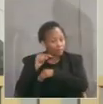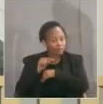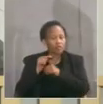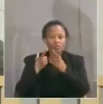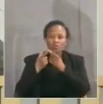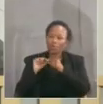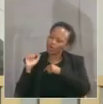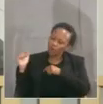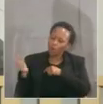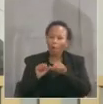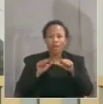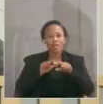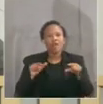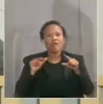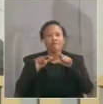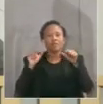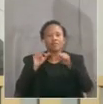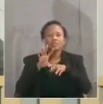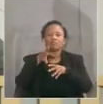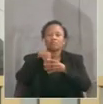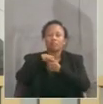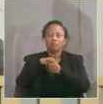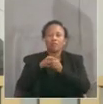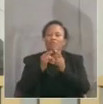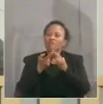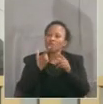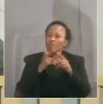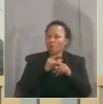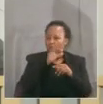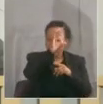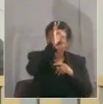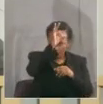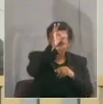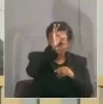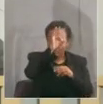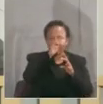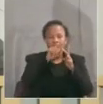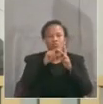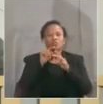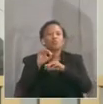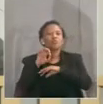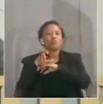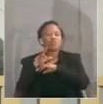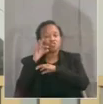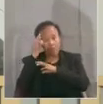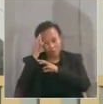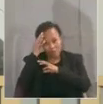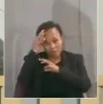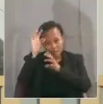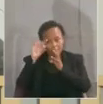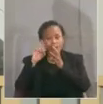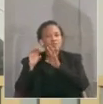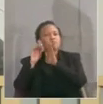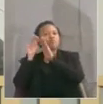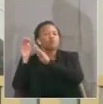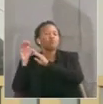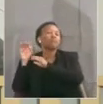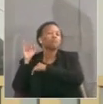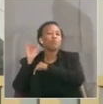all levels, from the police to provincial government to the Moerane